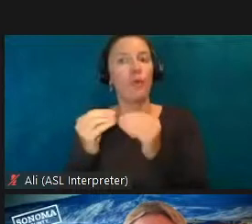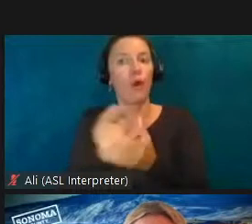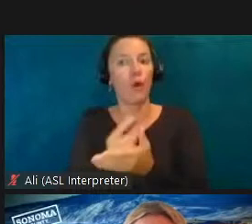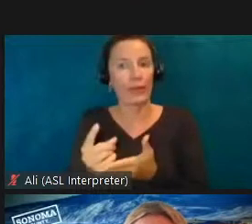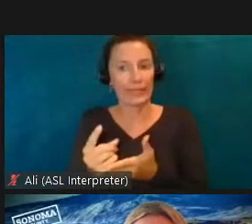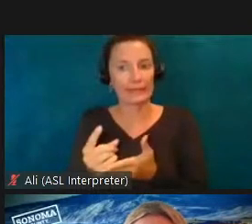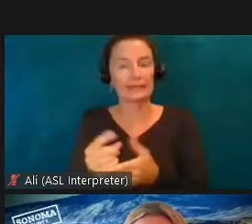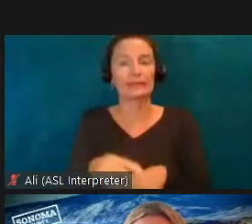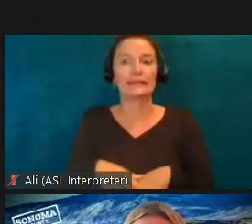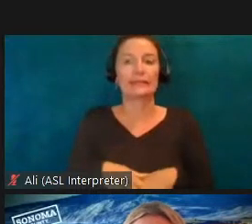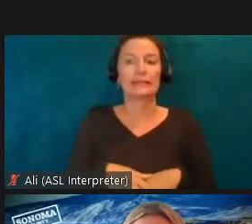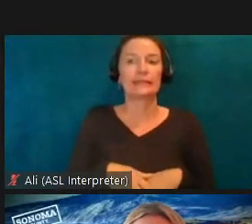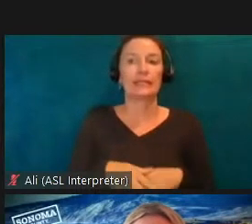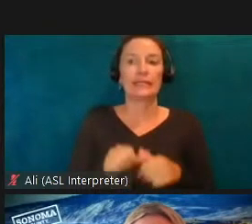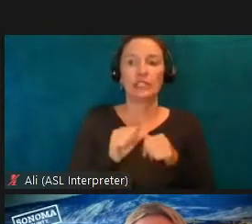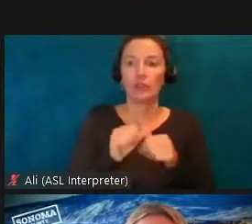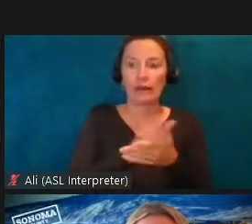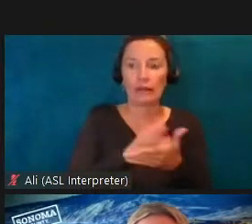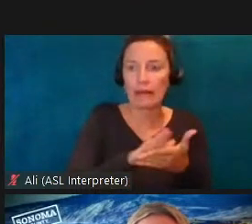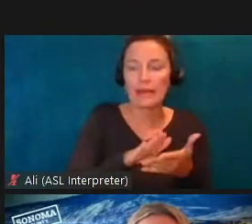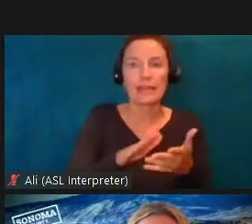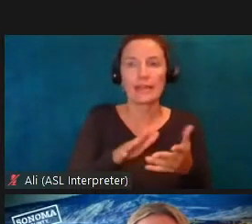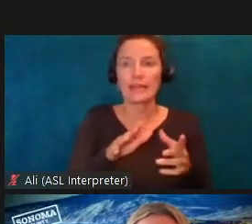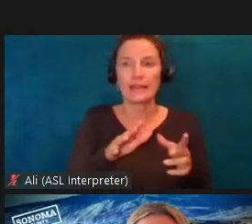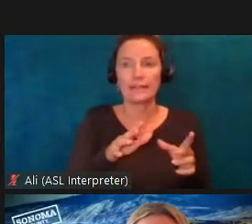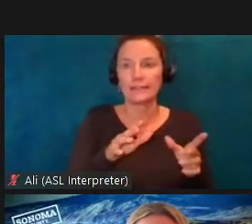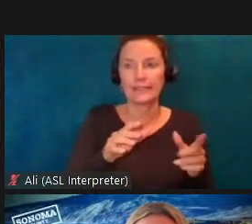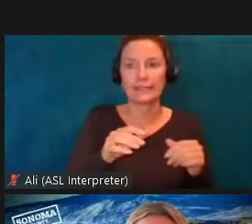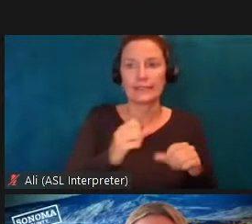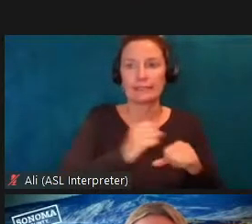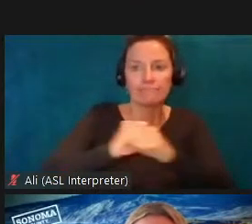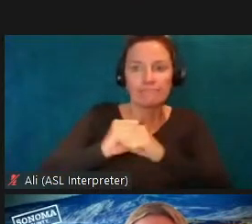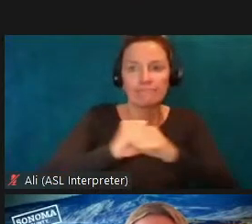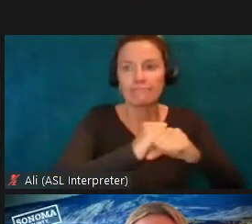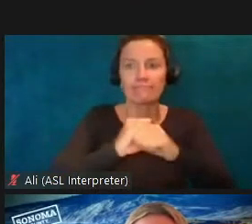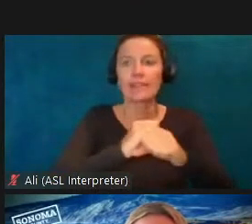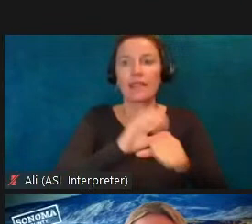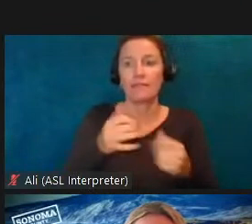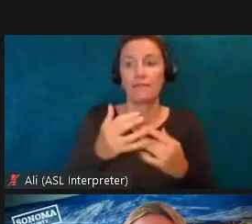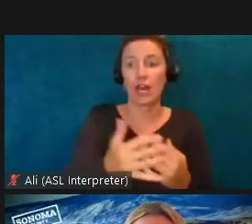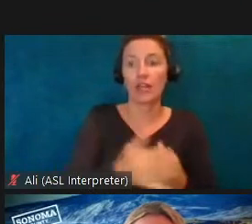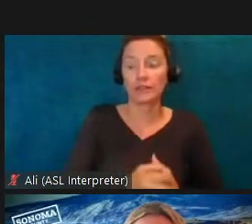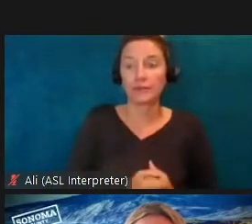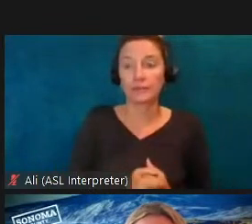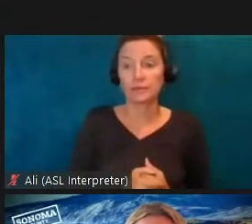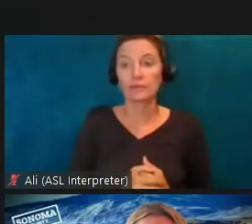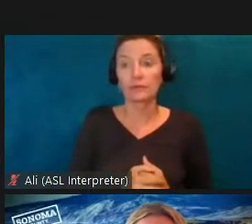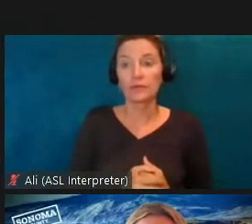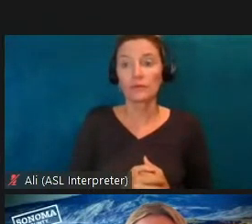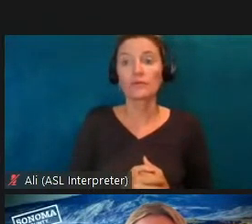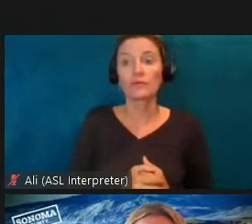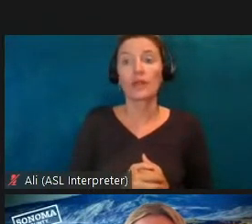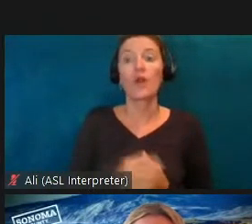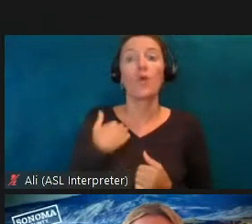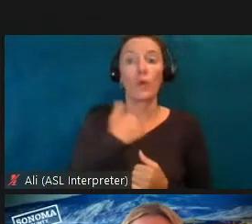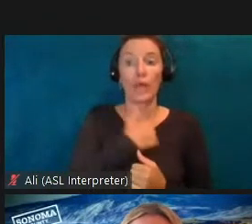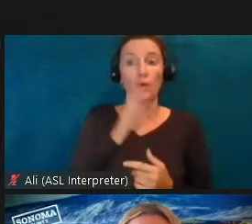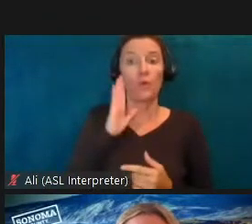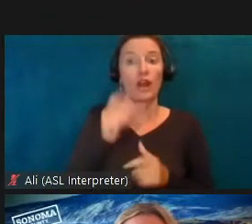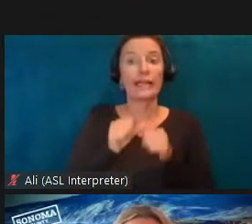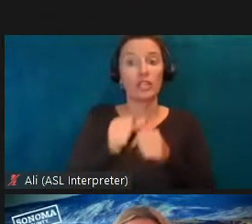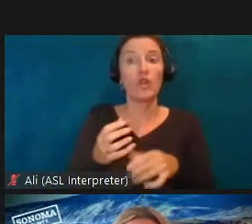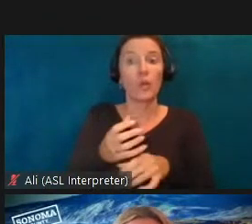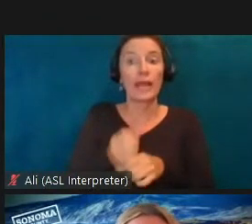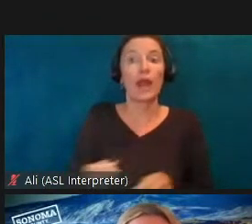to mop up and be able to button this fire up. Do want to let you know that resources are going to continue to flow into